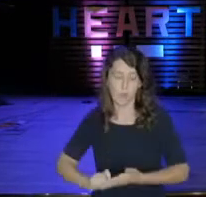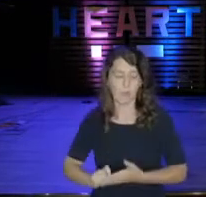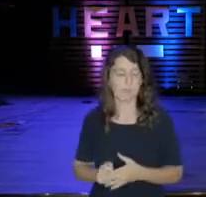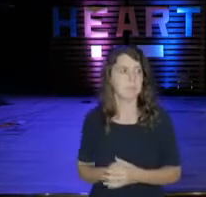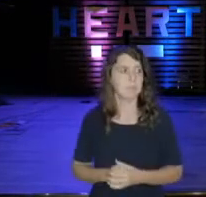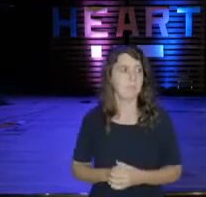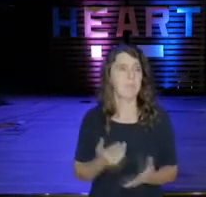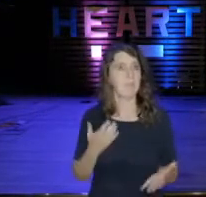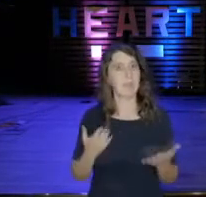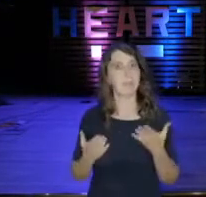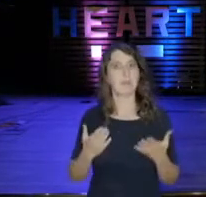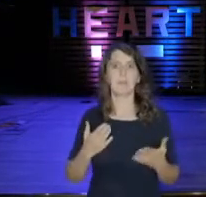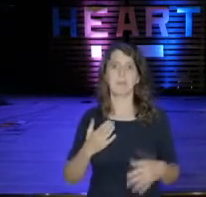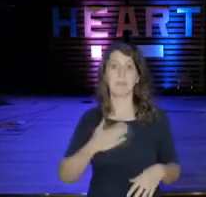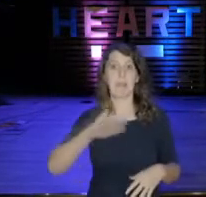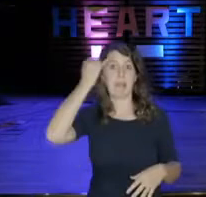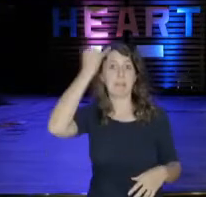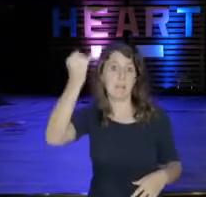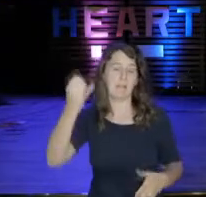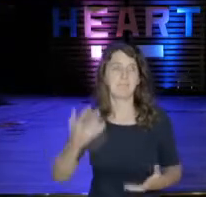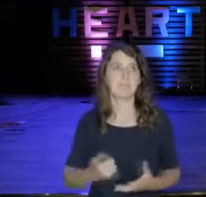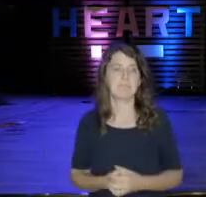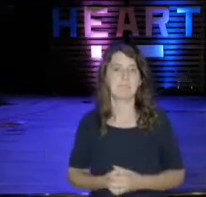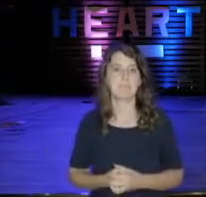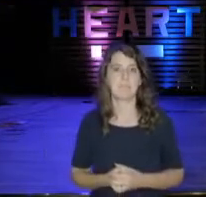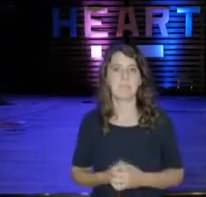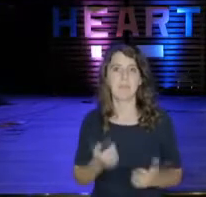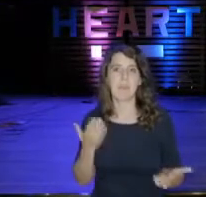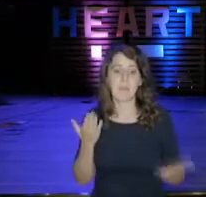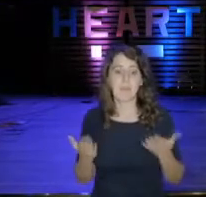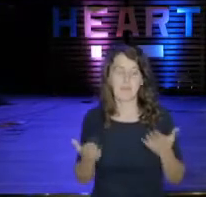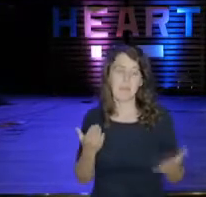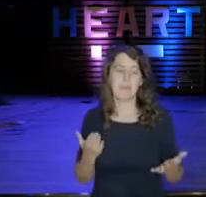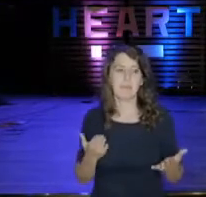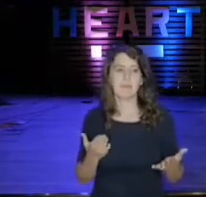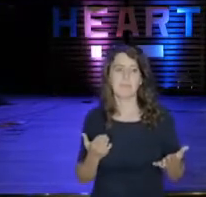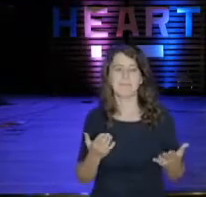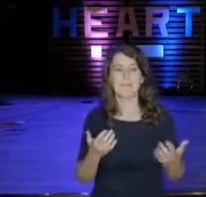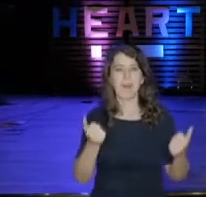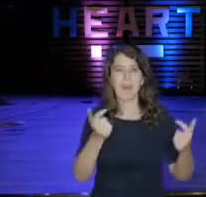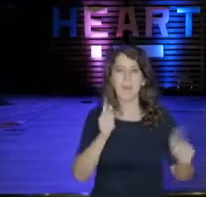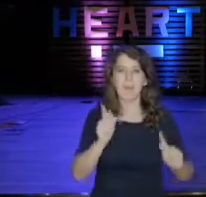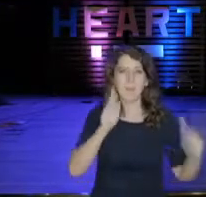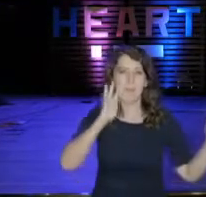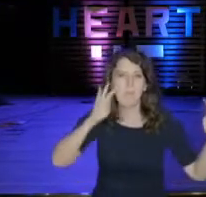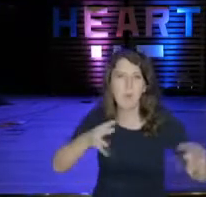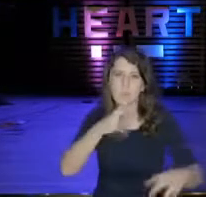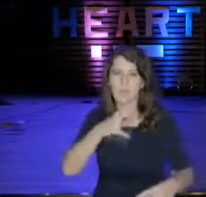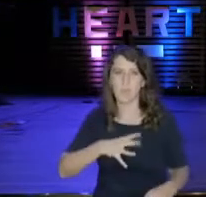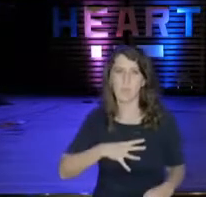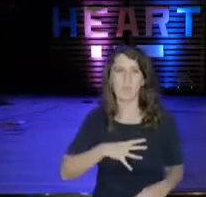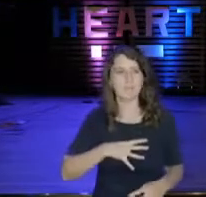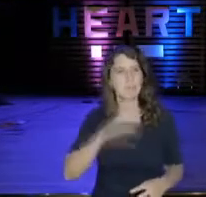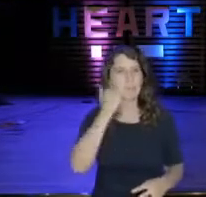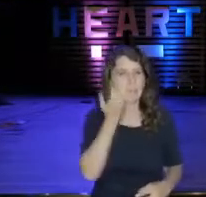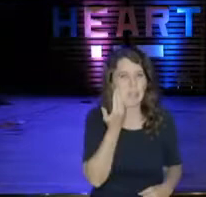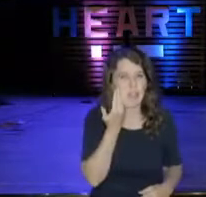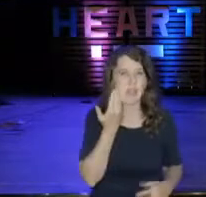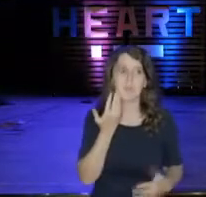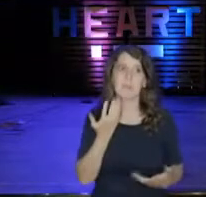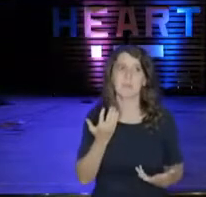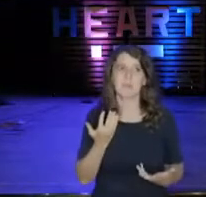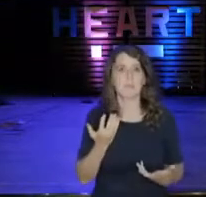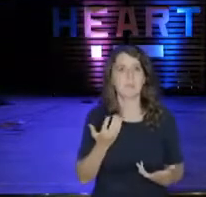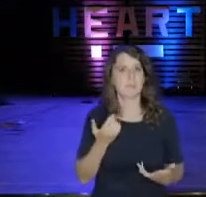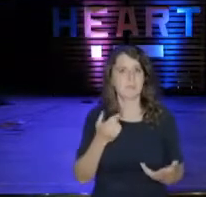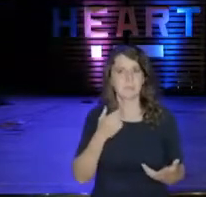I've thought about this too, maybe he's just trying to get all their eyes off of the woman because she's just so filled with shame. Can you imagine what she must